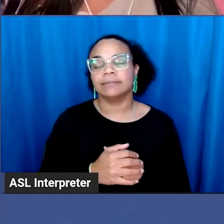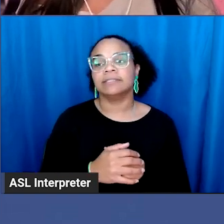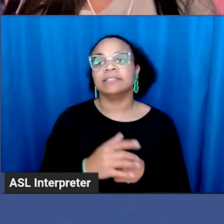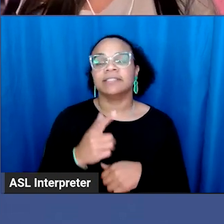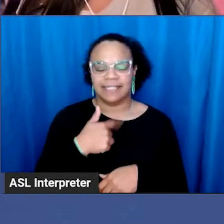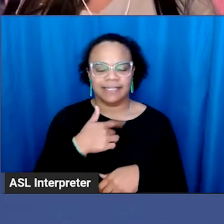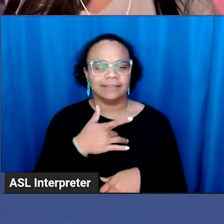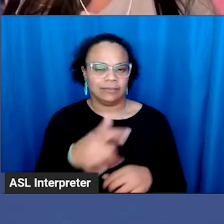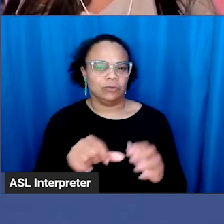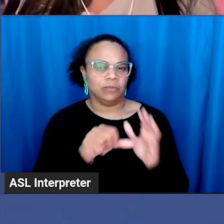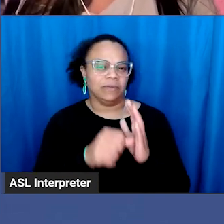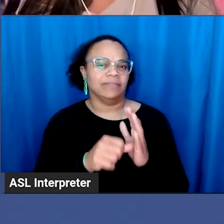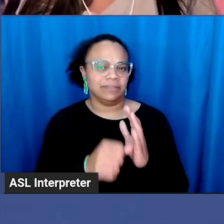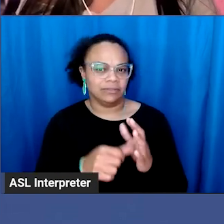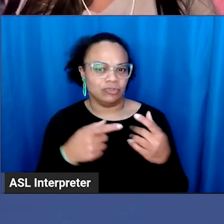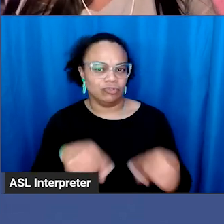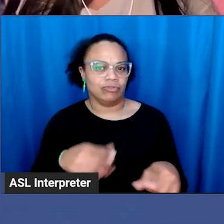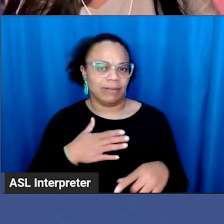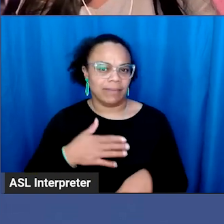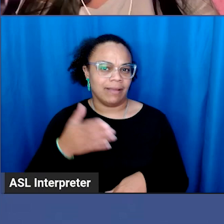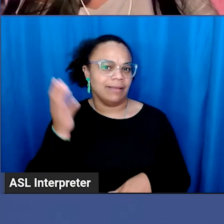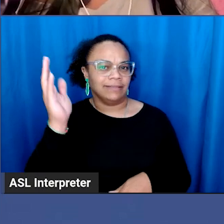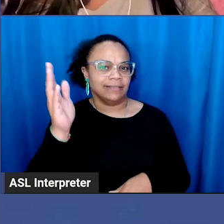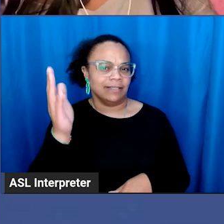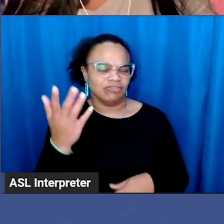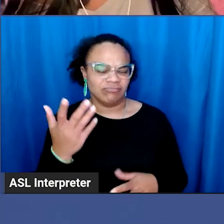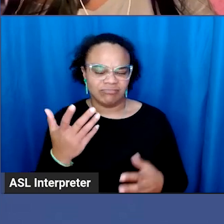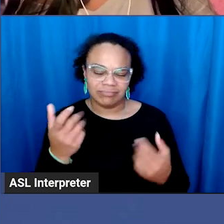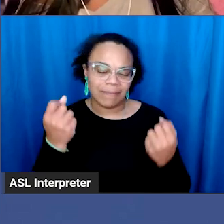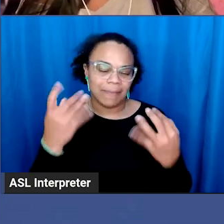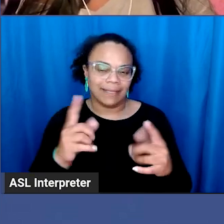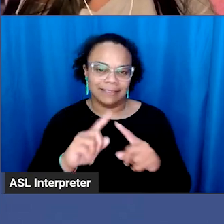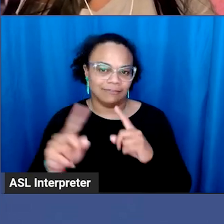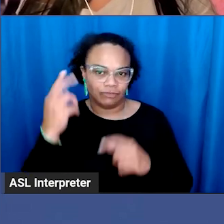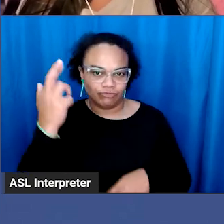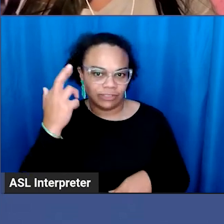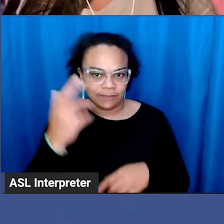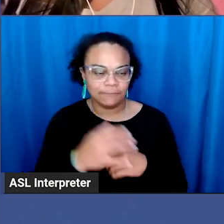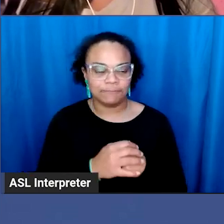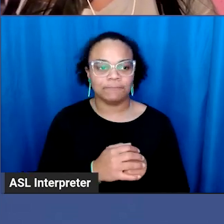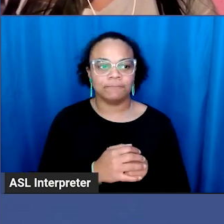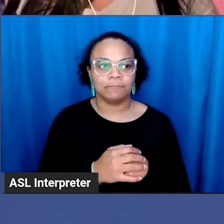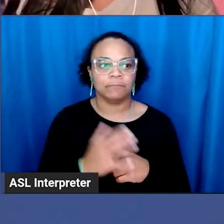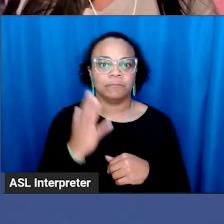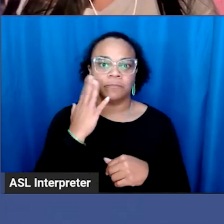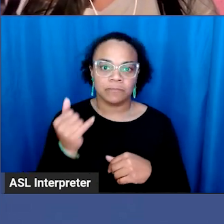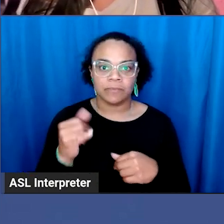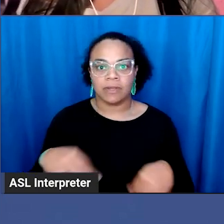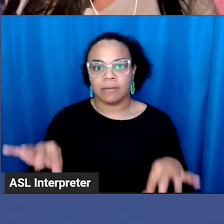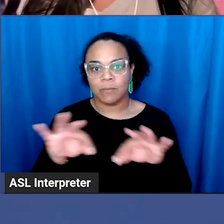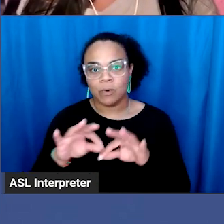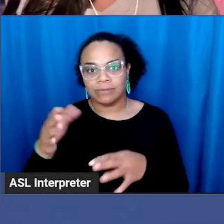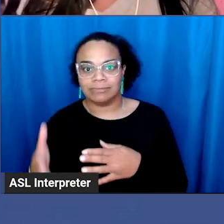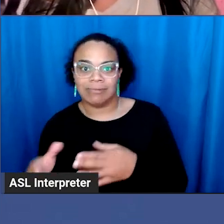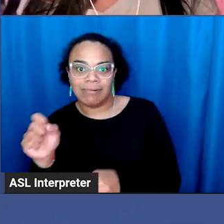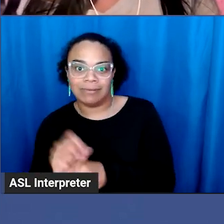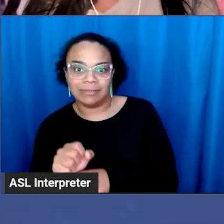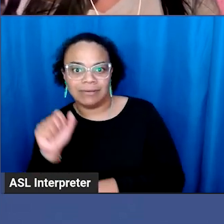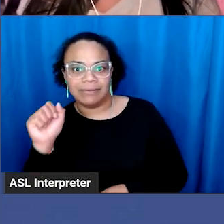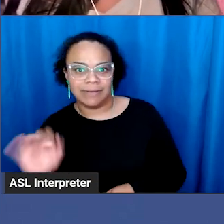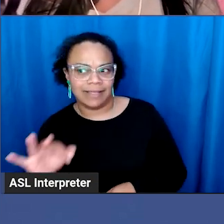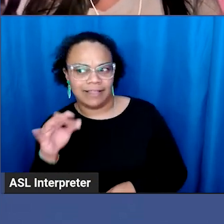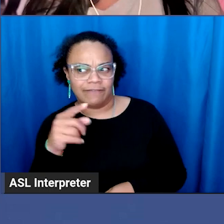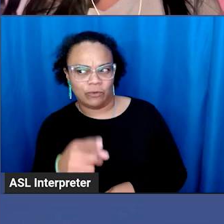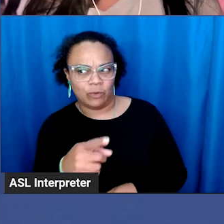discussion, many different reasons, of course. Why is it important for a side hustle if you advocate for